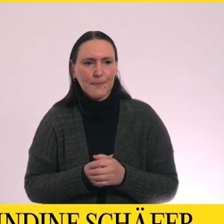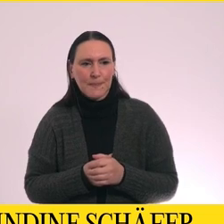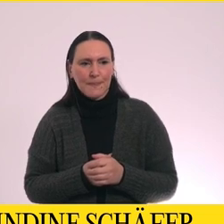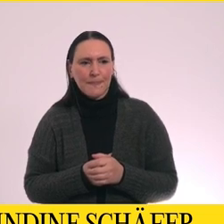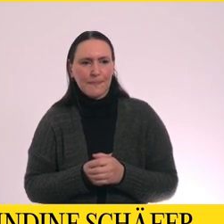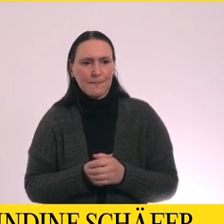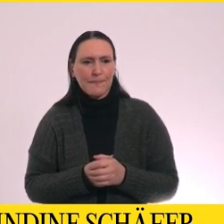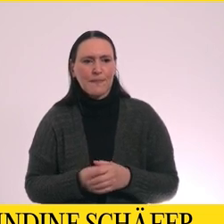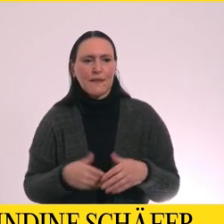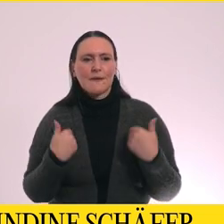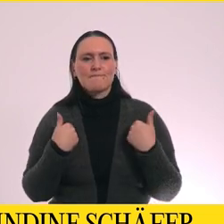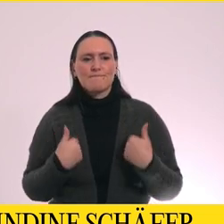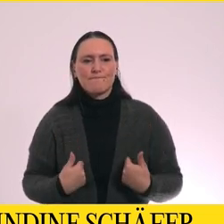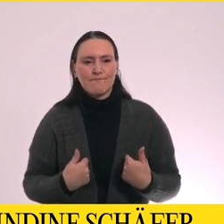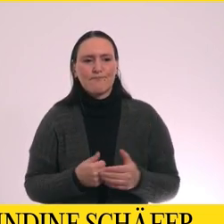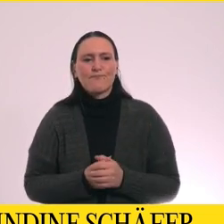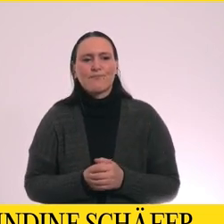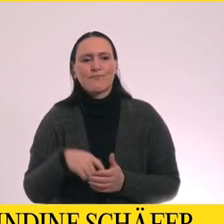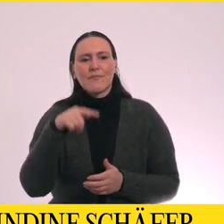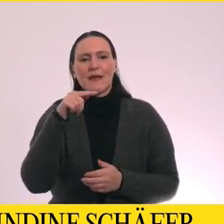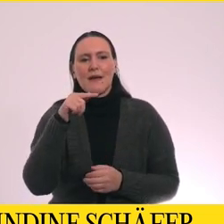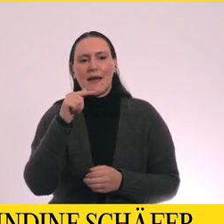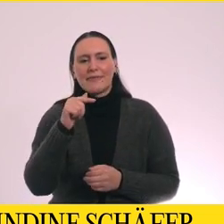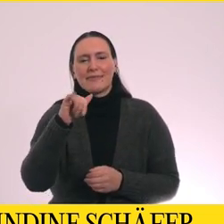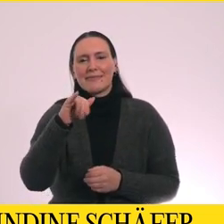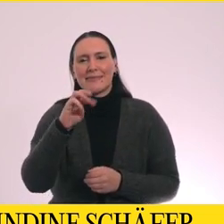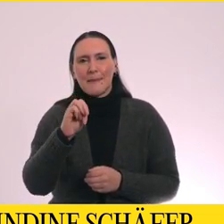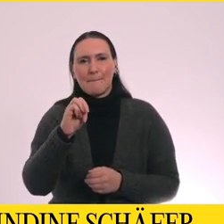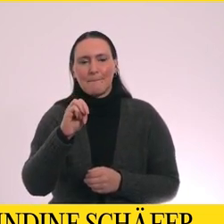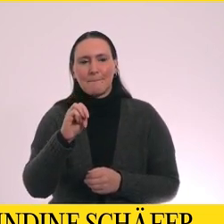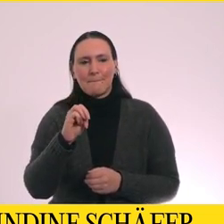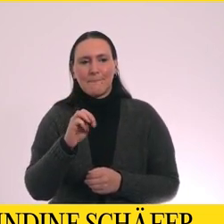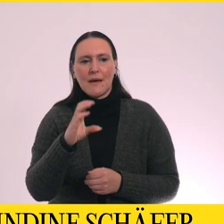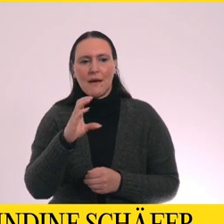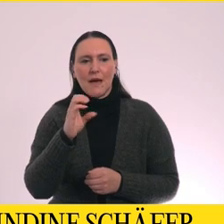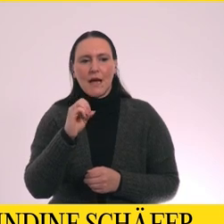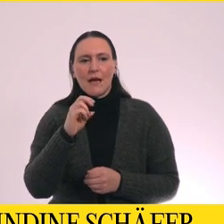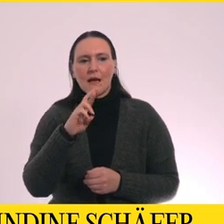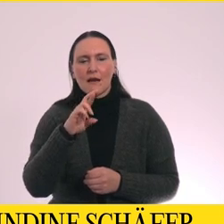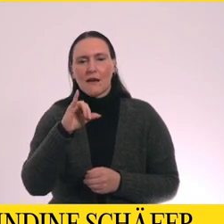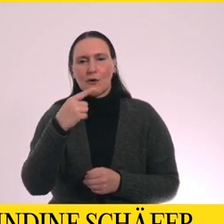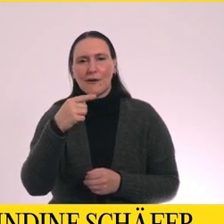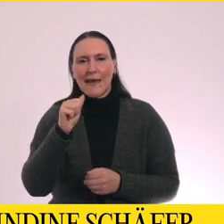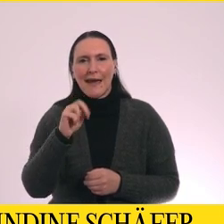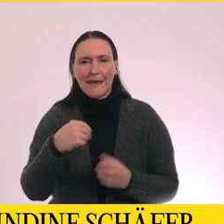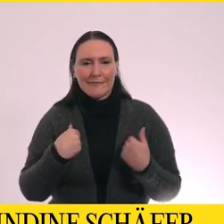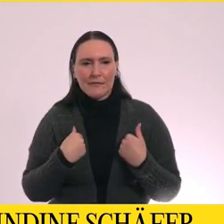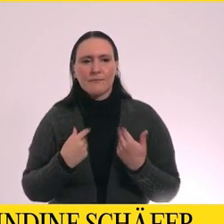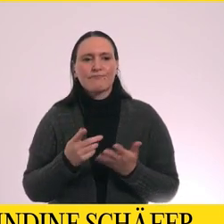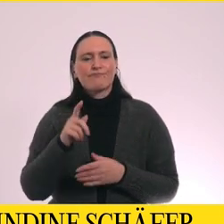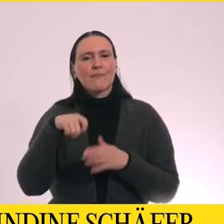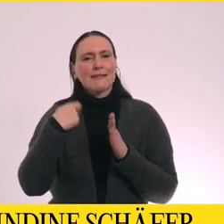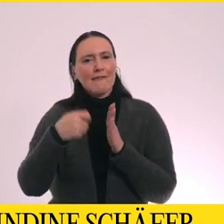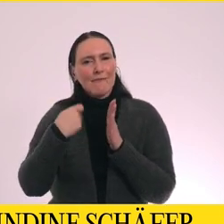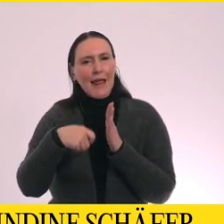I'm Tim Corrigan. I'm Creative Director of Project Artworks. I'm a filmmaker, and yeah,